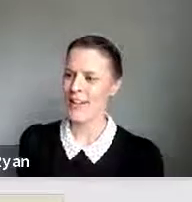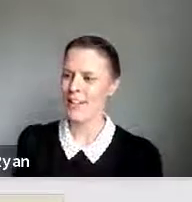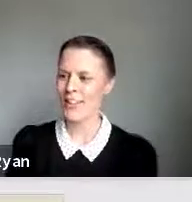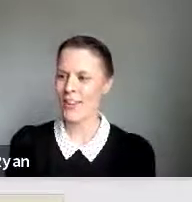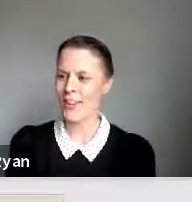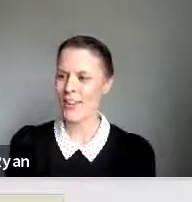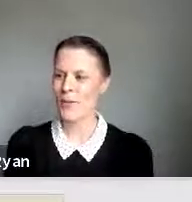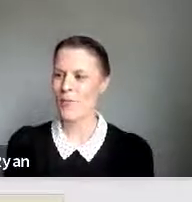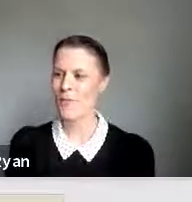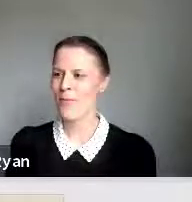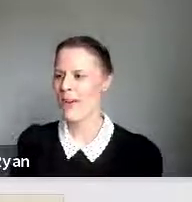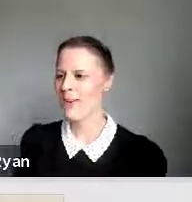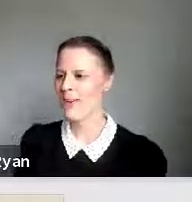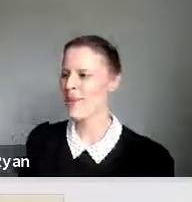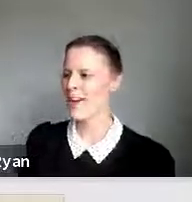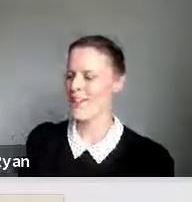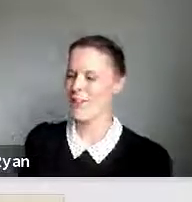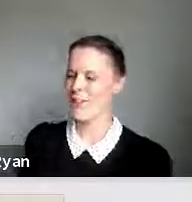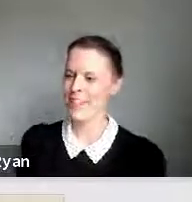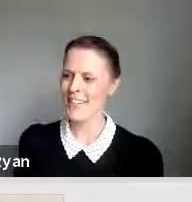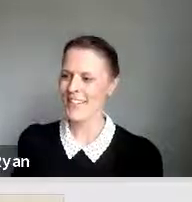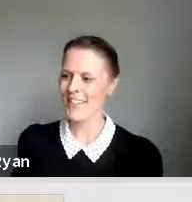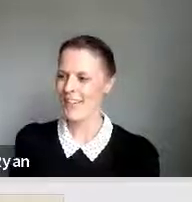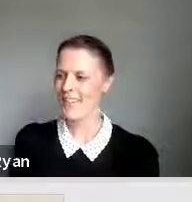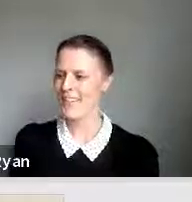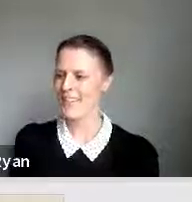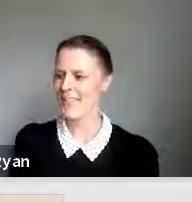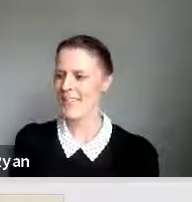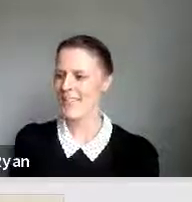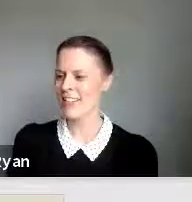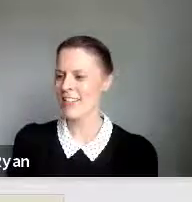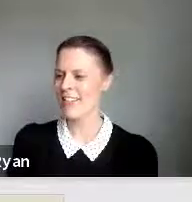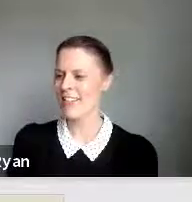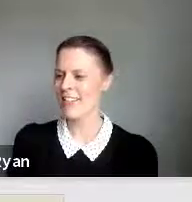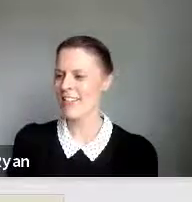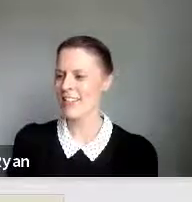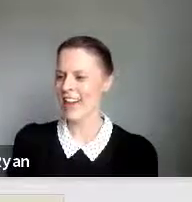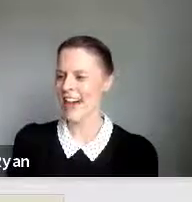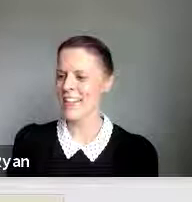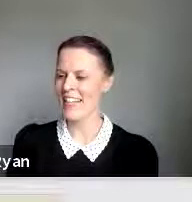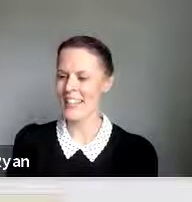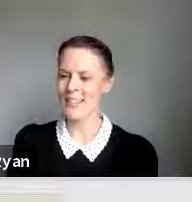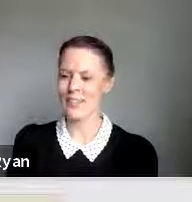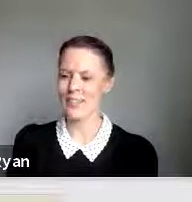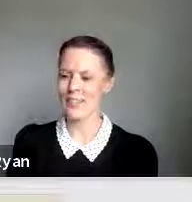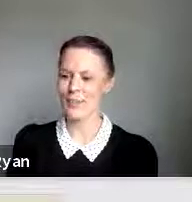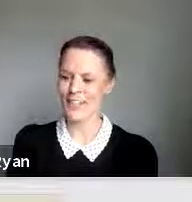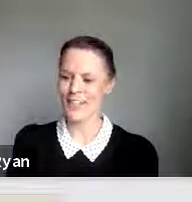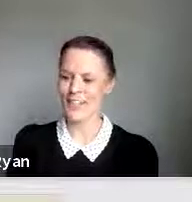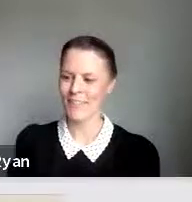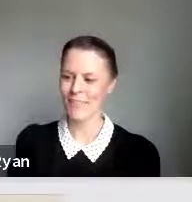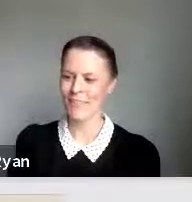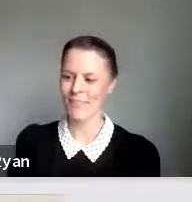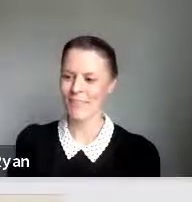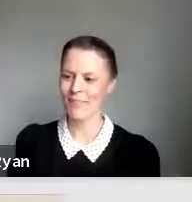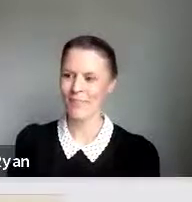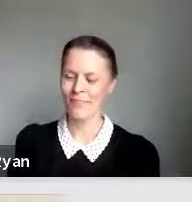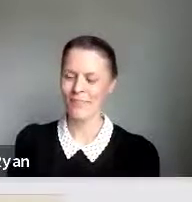screen now. Can I get a thumbs up from our interpreters that you guys can see my screen? Awesome, thank you so